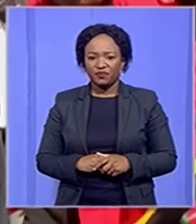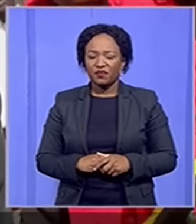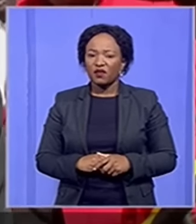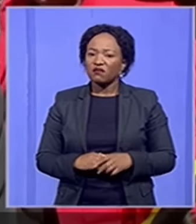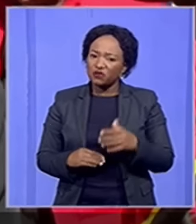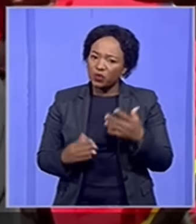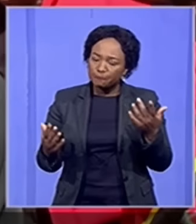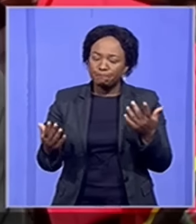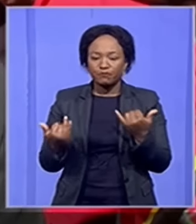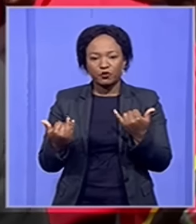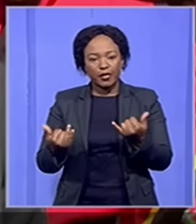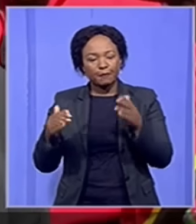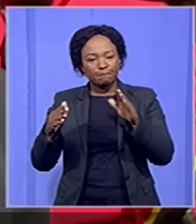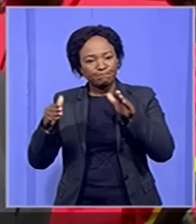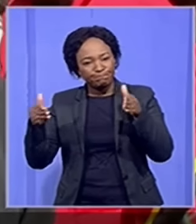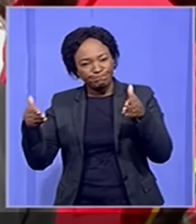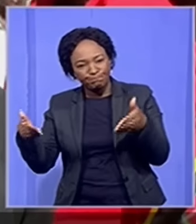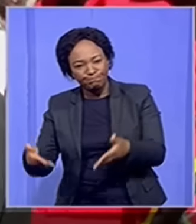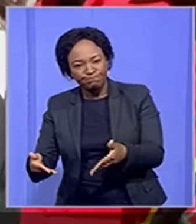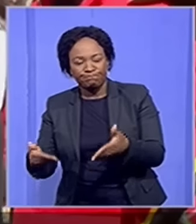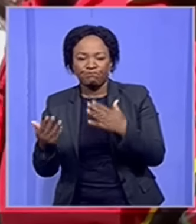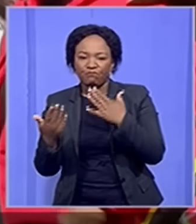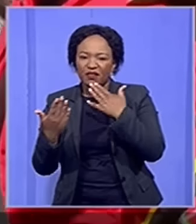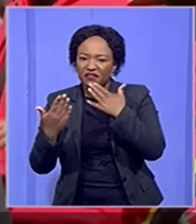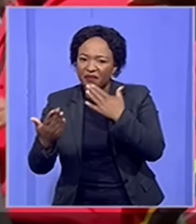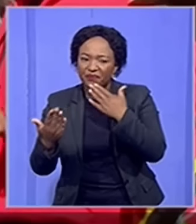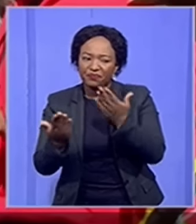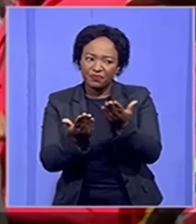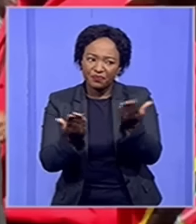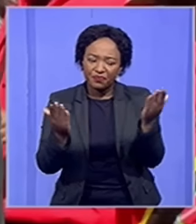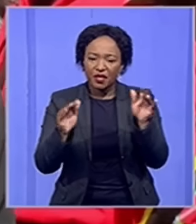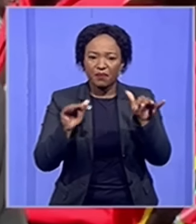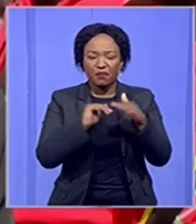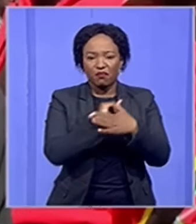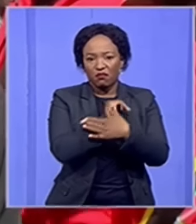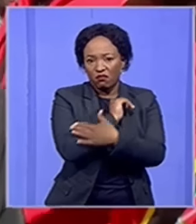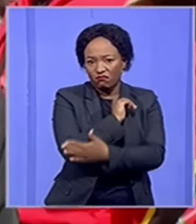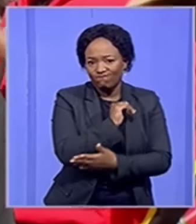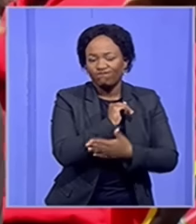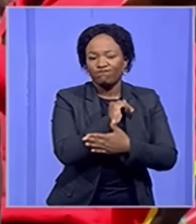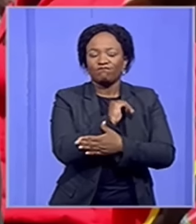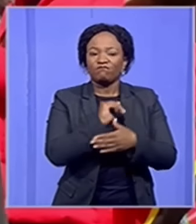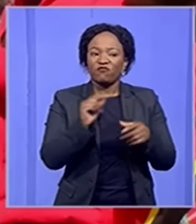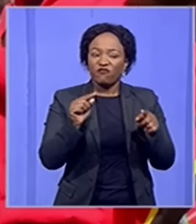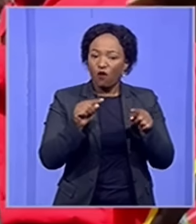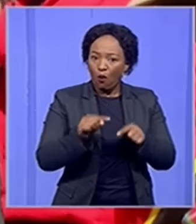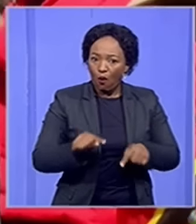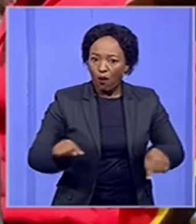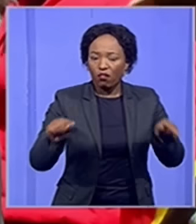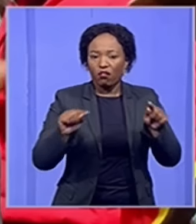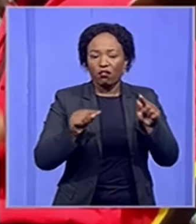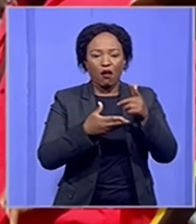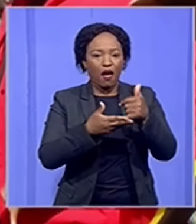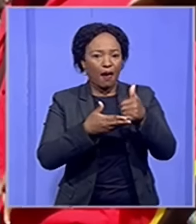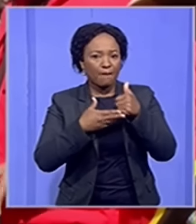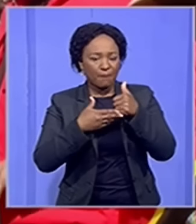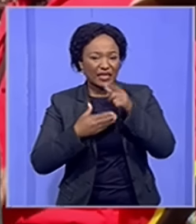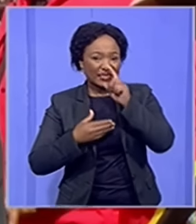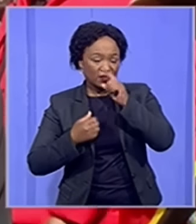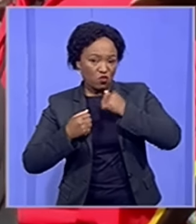fitlha. Re le ba batho ka moka le setšhaba ka moka le kgatlho ka moka ba re thusitseng gore re gone go fitlha